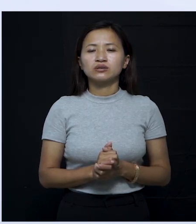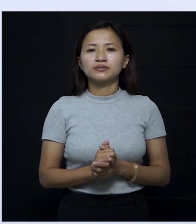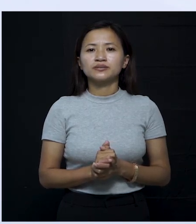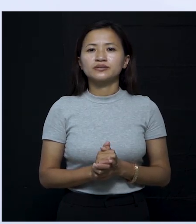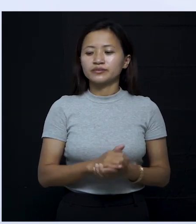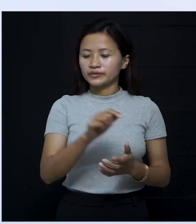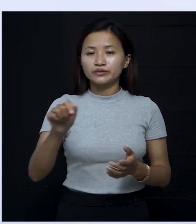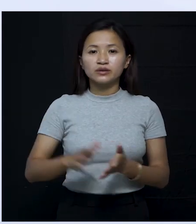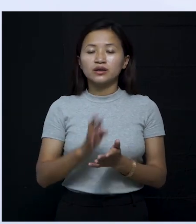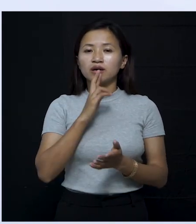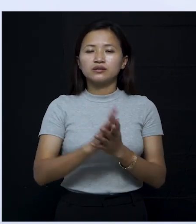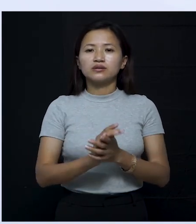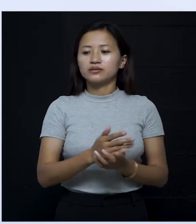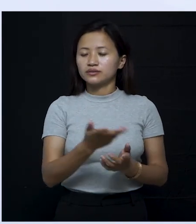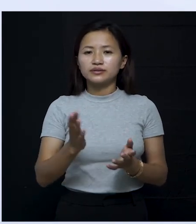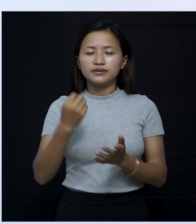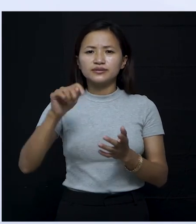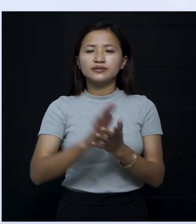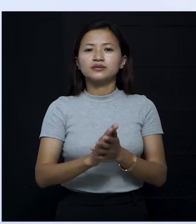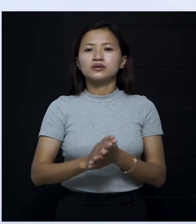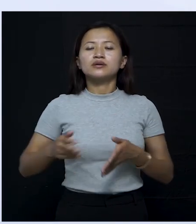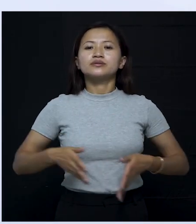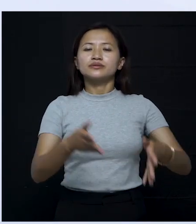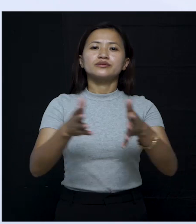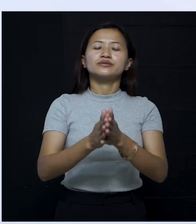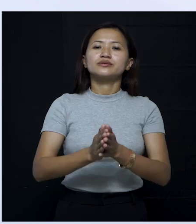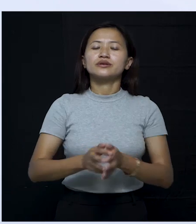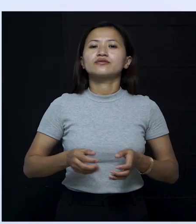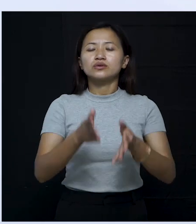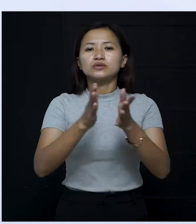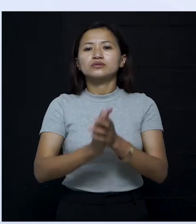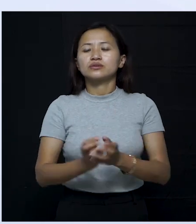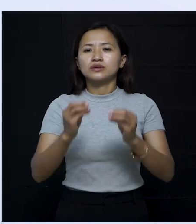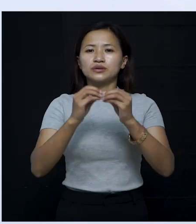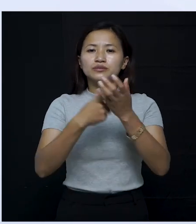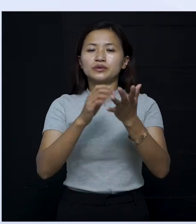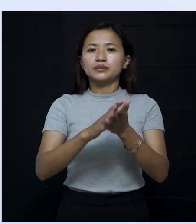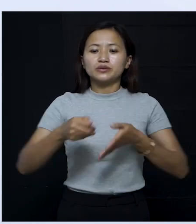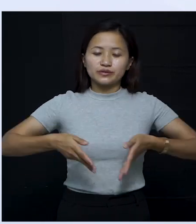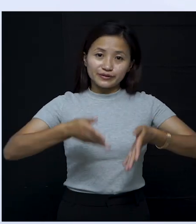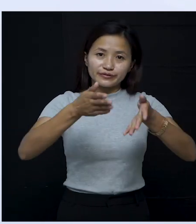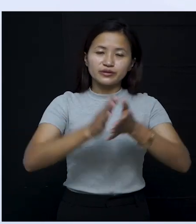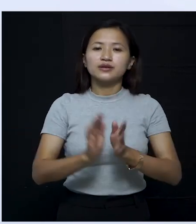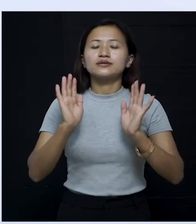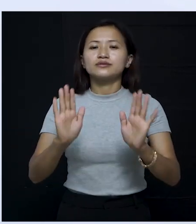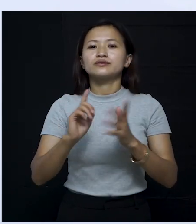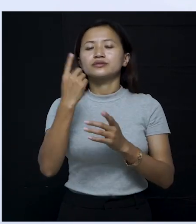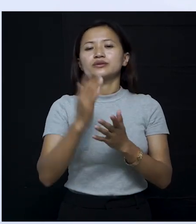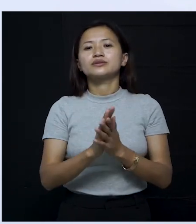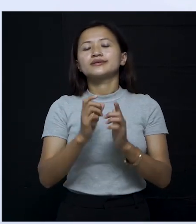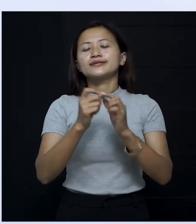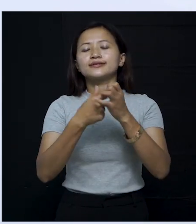so these are the rivers, okay? These are the rivers that flows into Brahmaputra. So first we have Dhansiri,